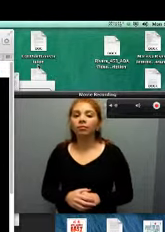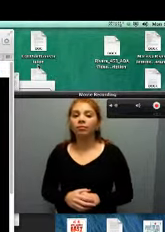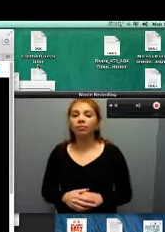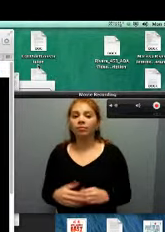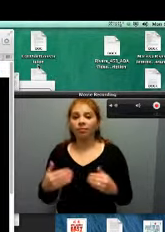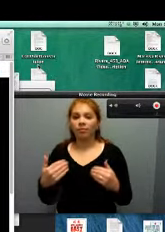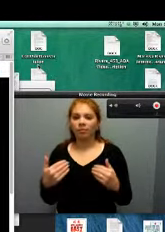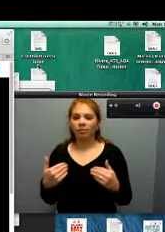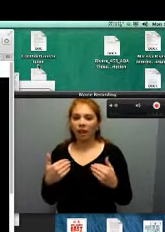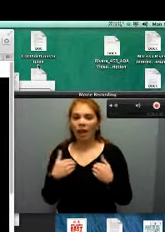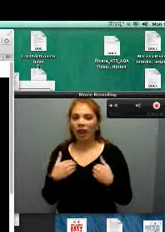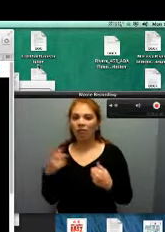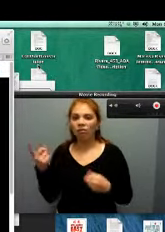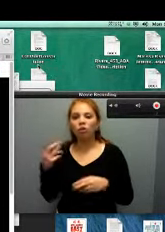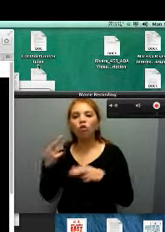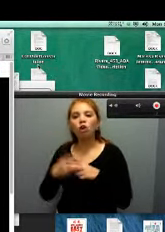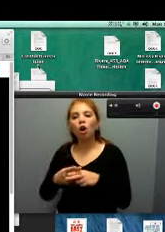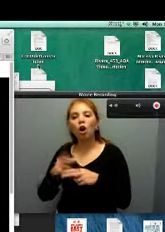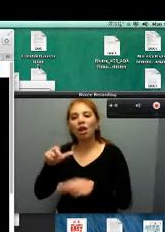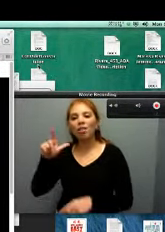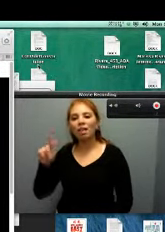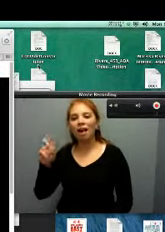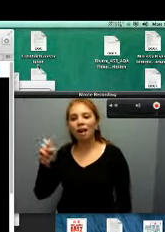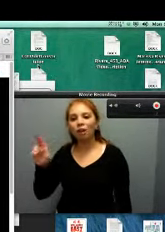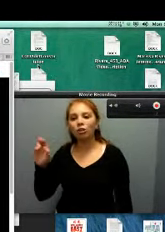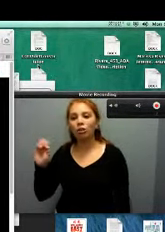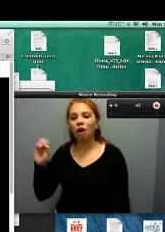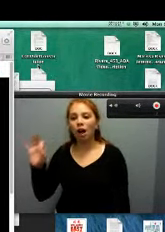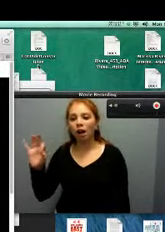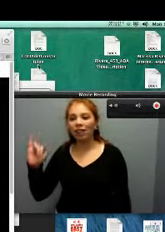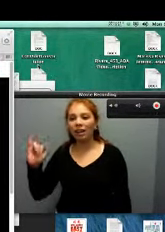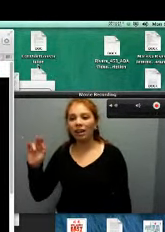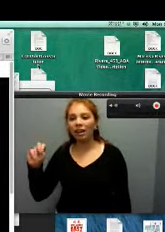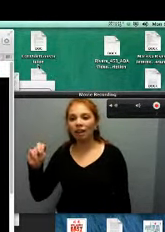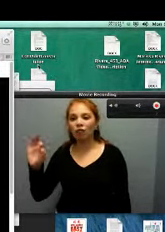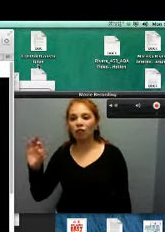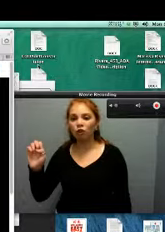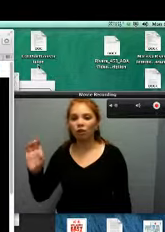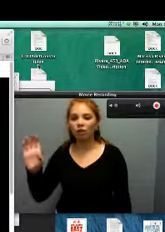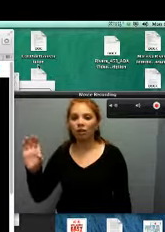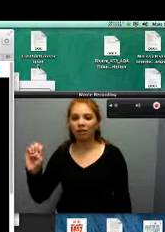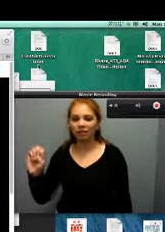Okay, there's another thing called the ladder of inference.